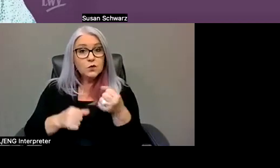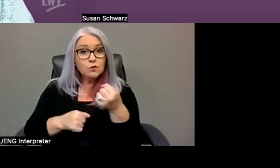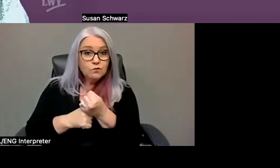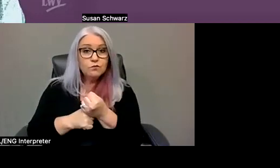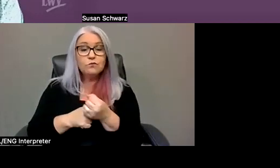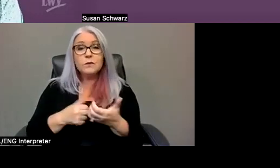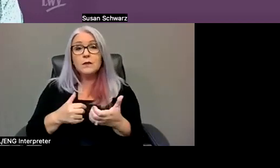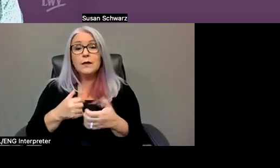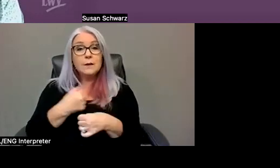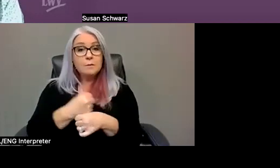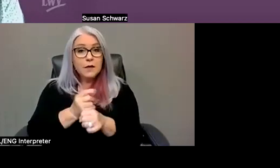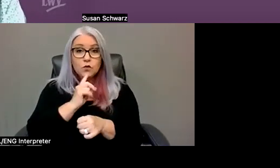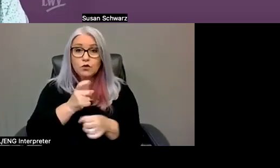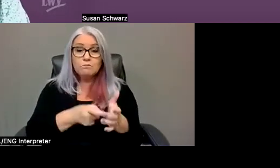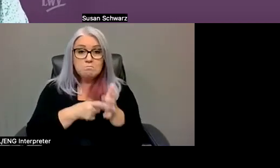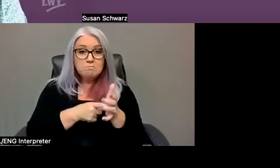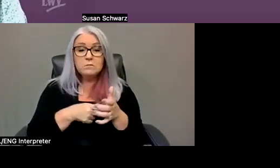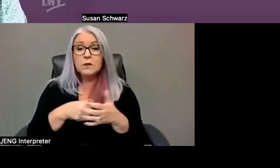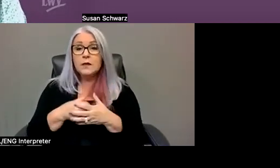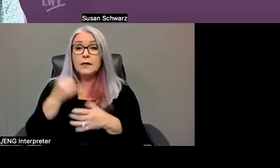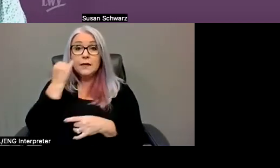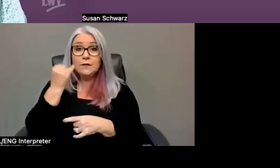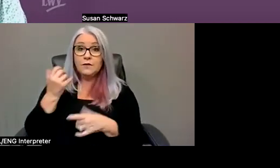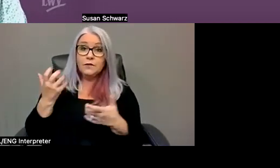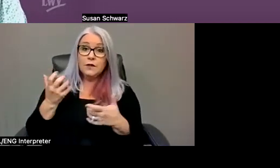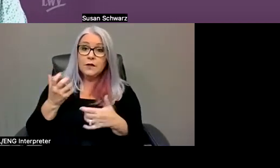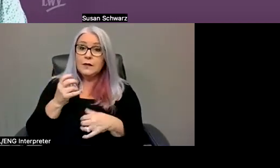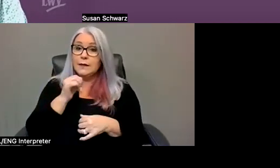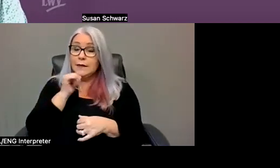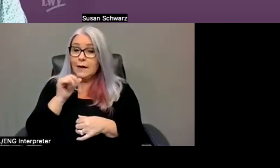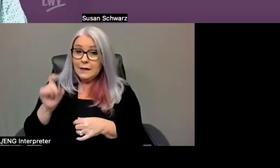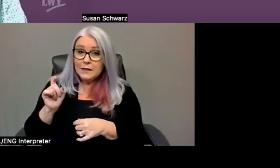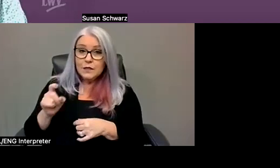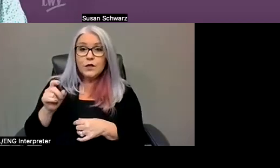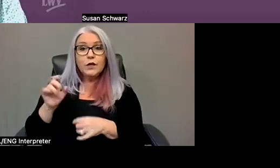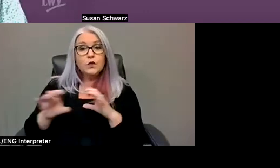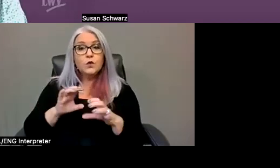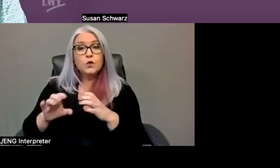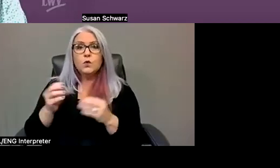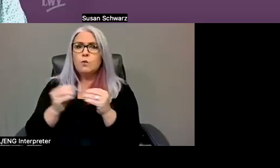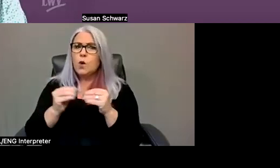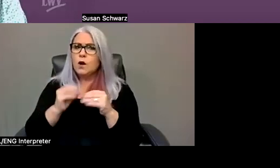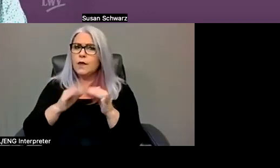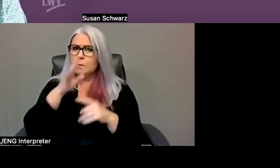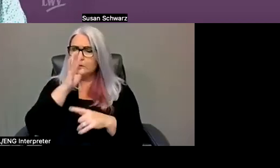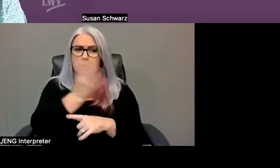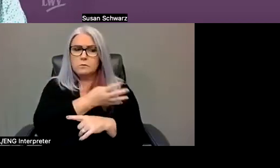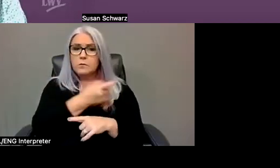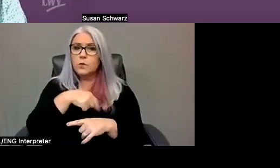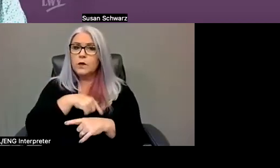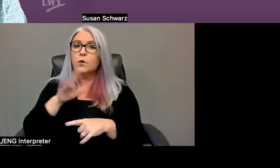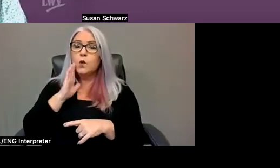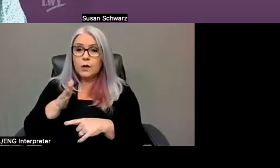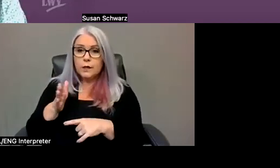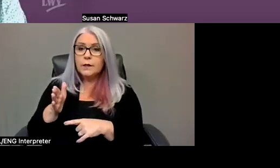it as necessary. And where it's not necessary to do more than just look the other way, we would certainly, want